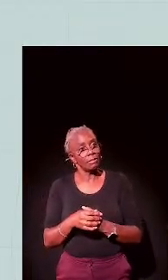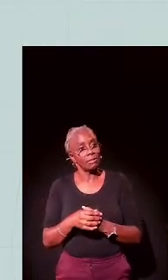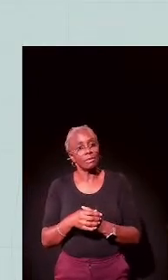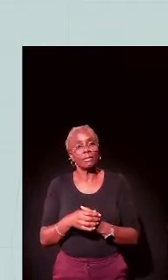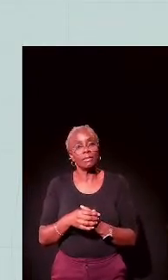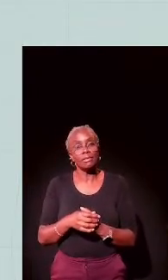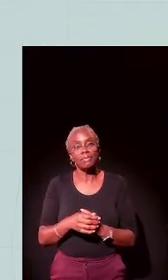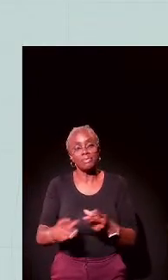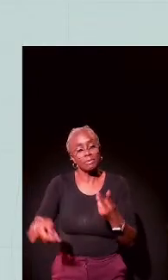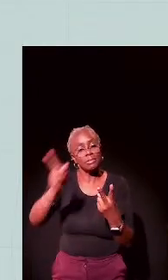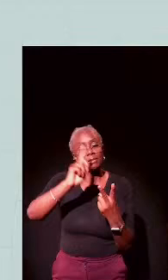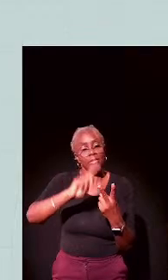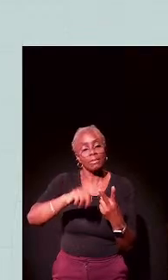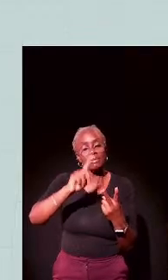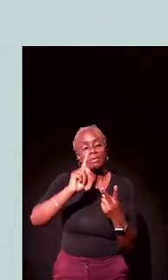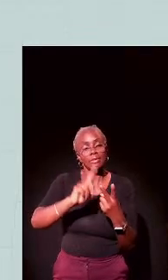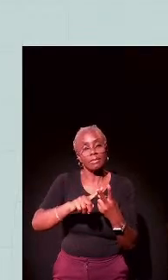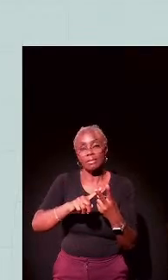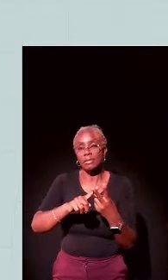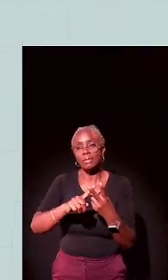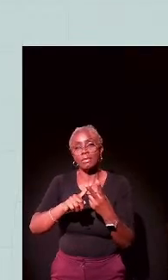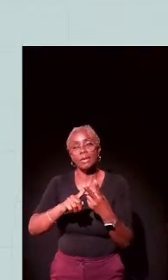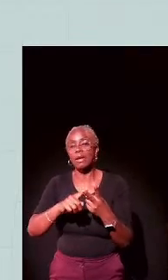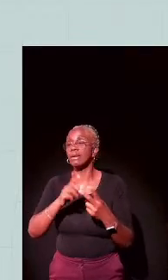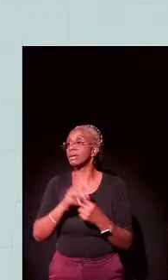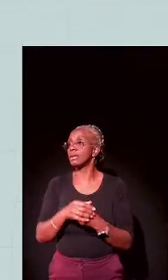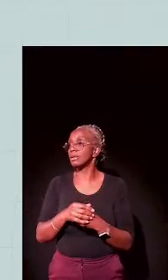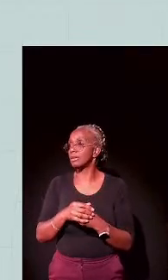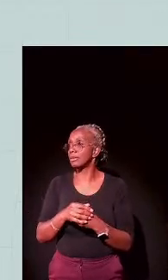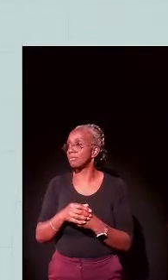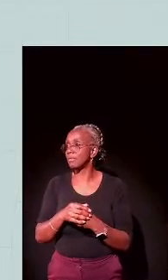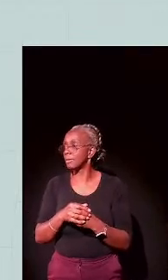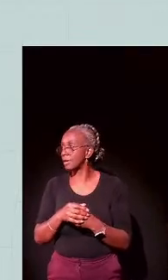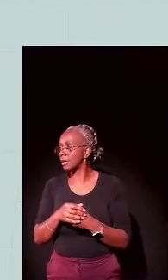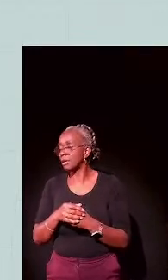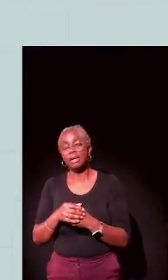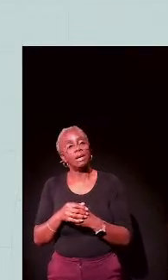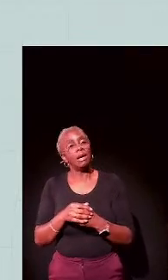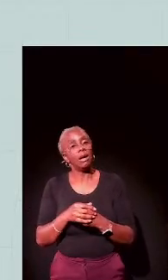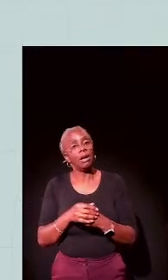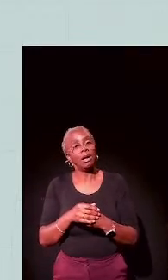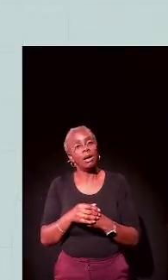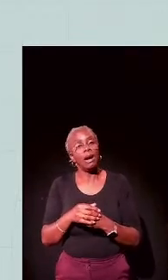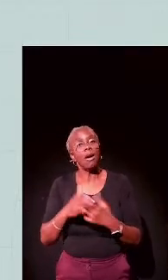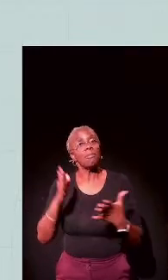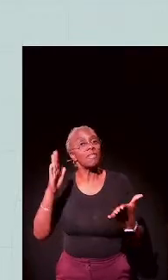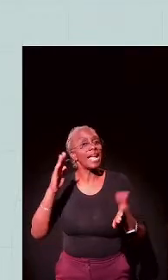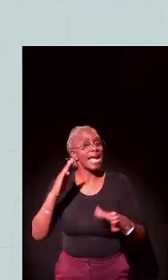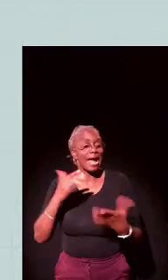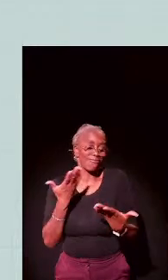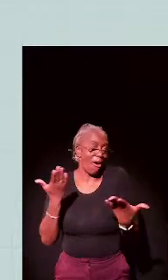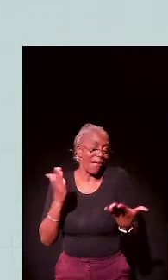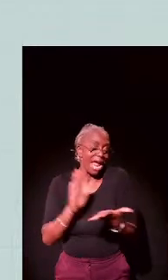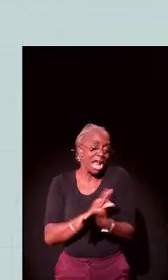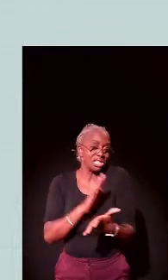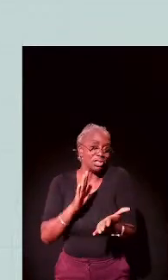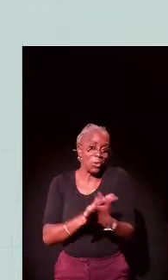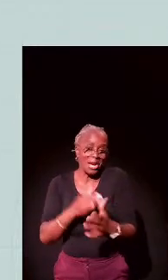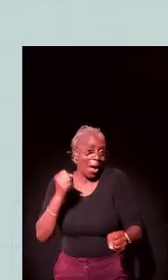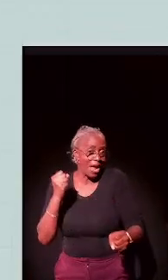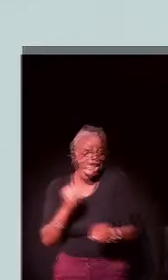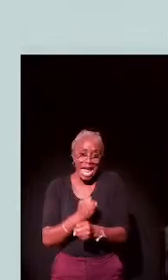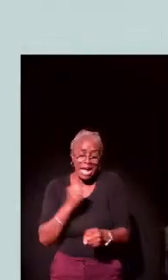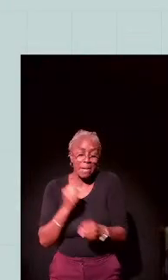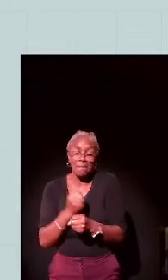And the second one was that I actually found people who were willing to collaborate with me and did enjoy gaming and had muscle dystrophy in the